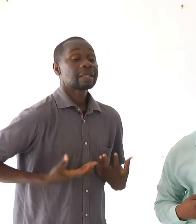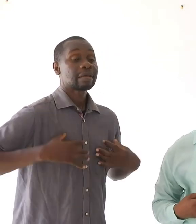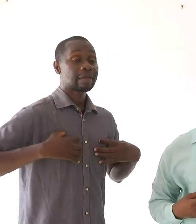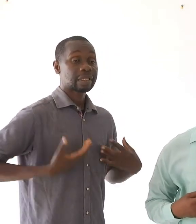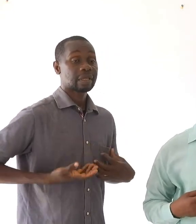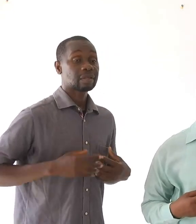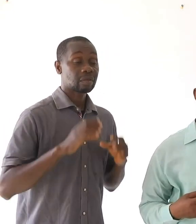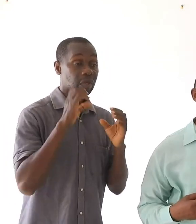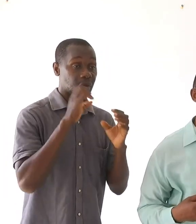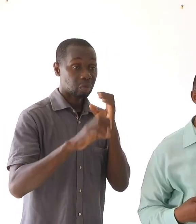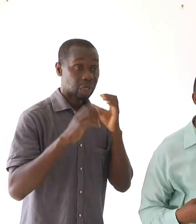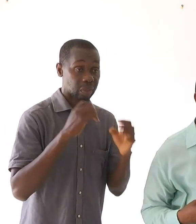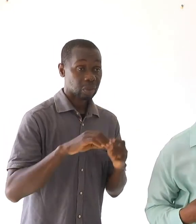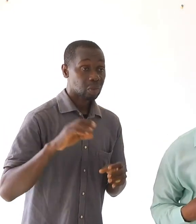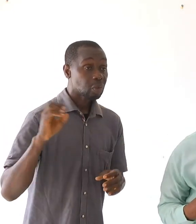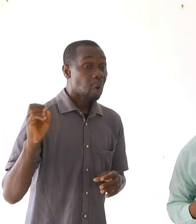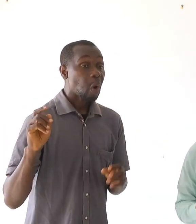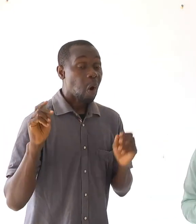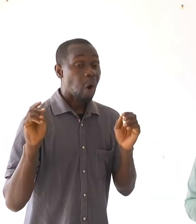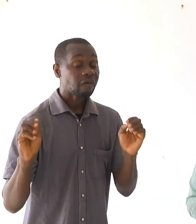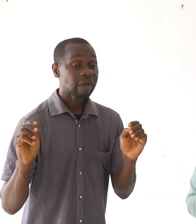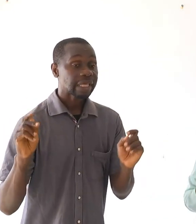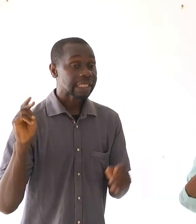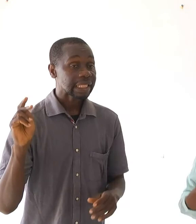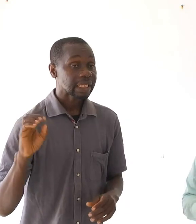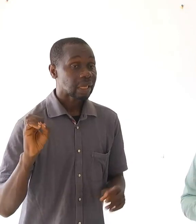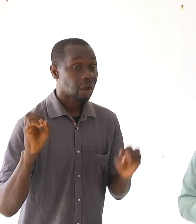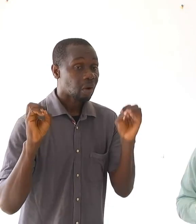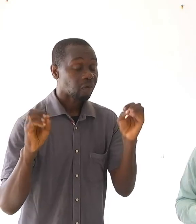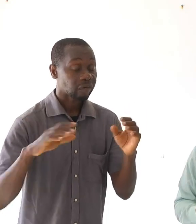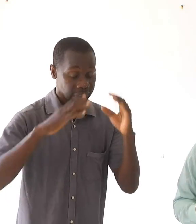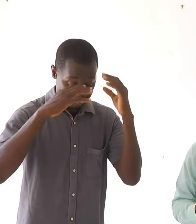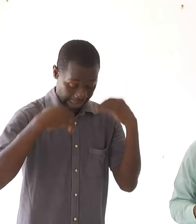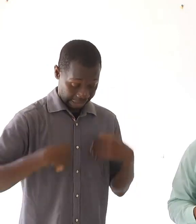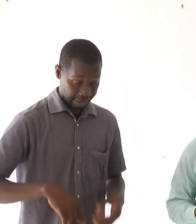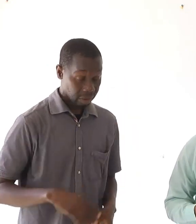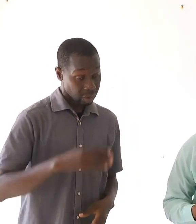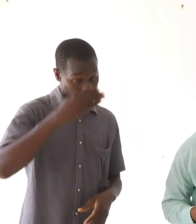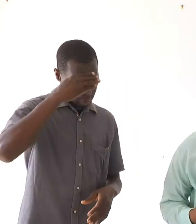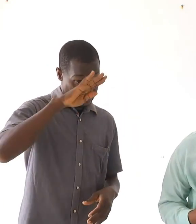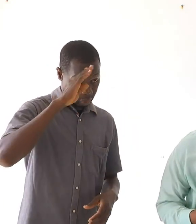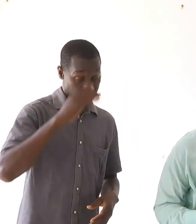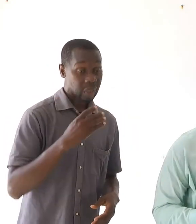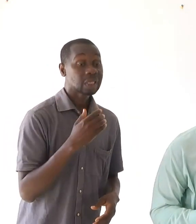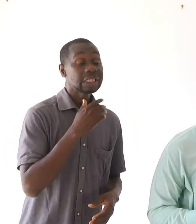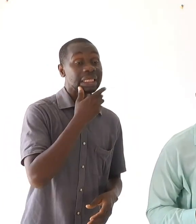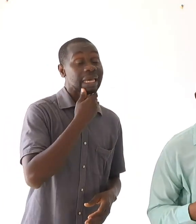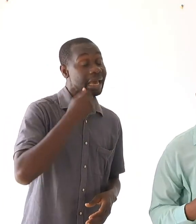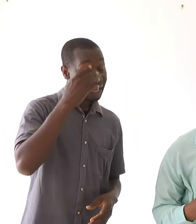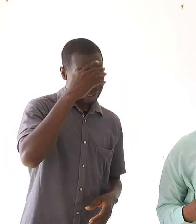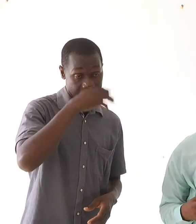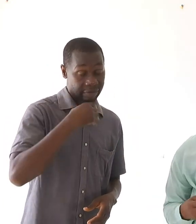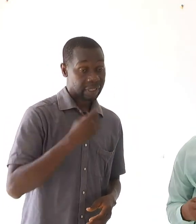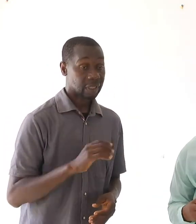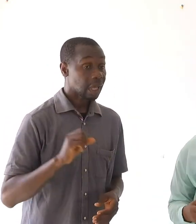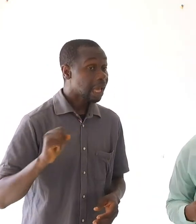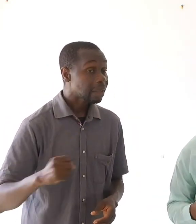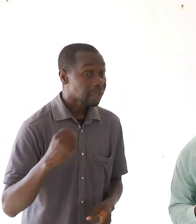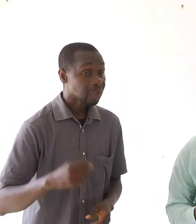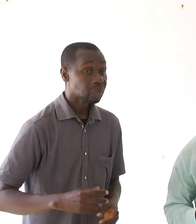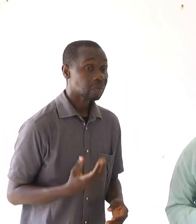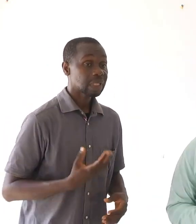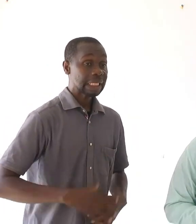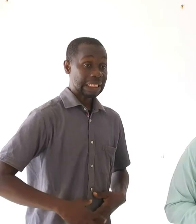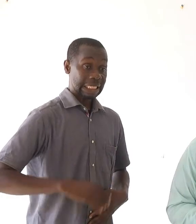because of the communication between the ovaries and the rest of the body. Or boys developing hair on the face, it's because the testes